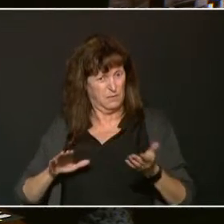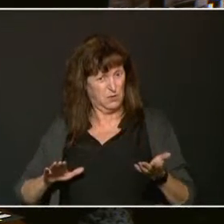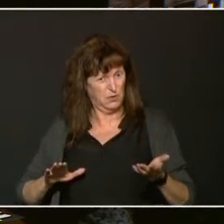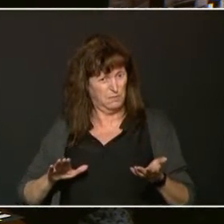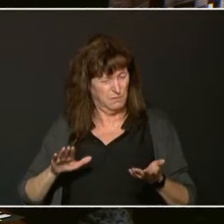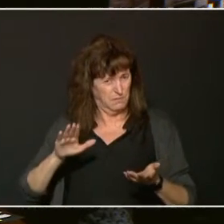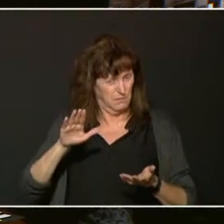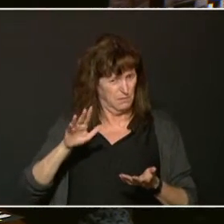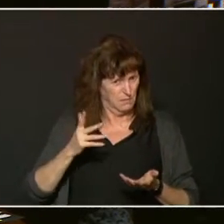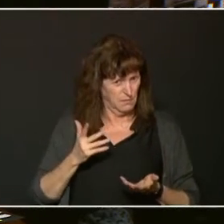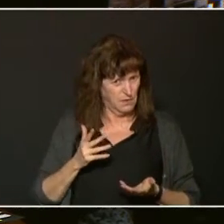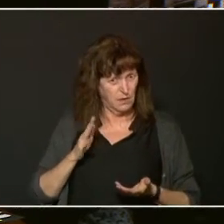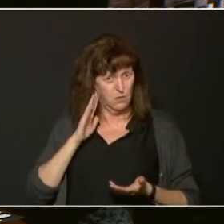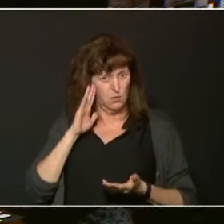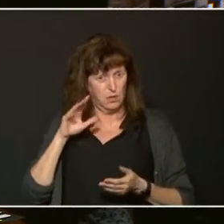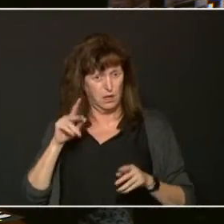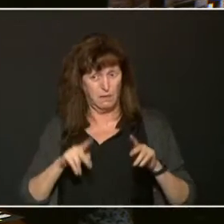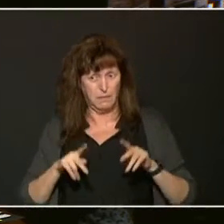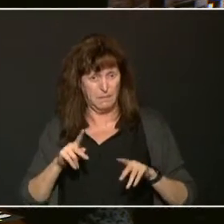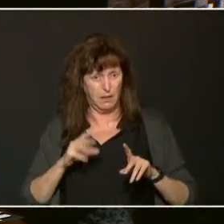fall, doctors?